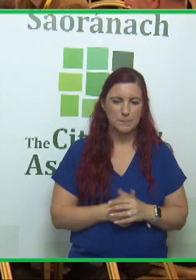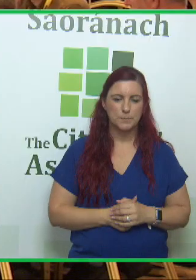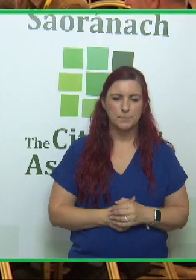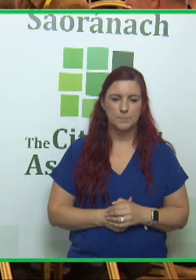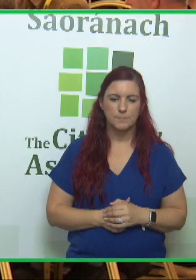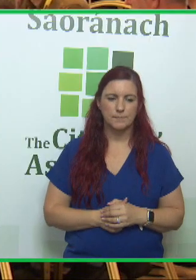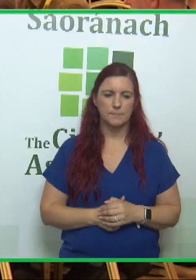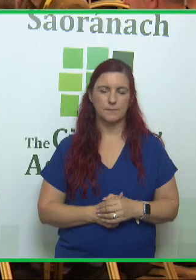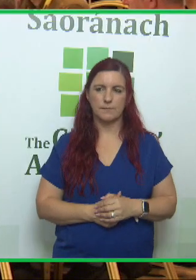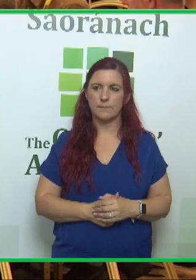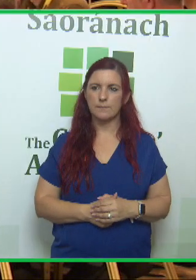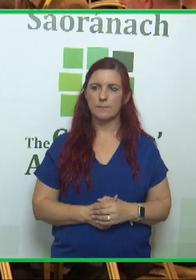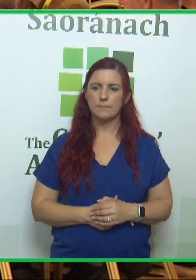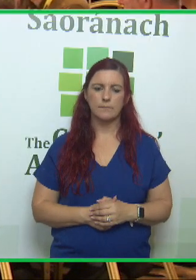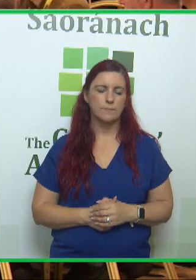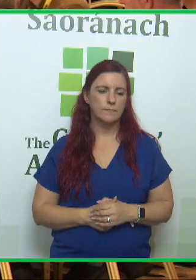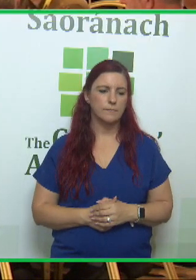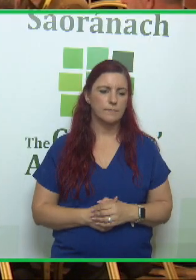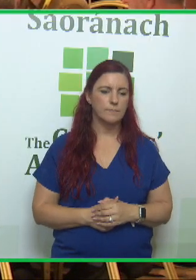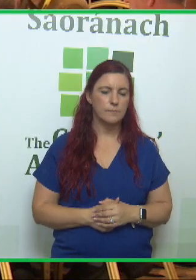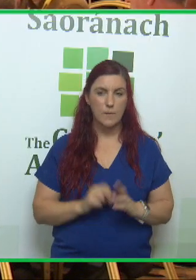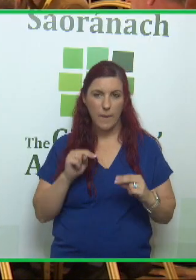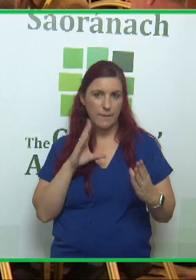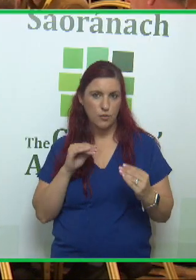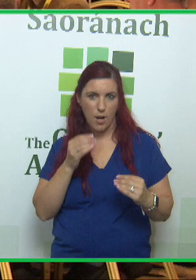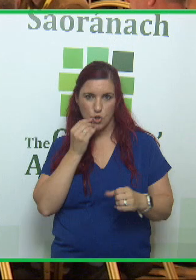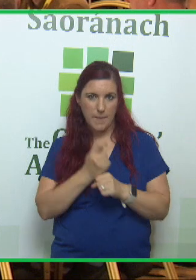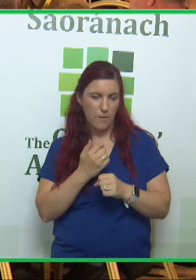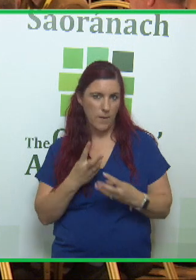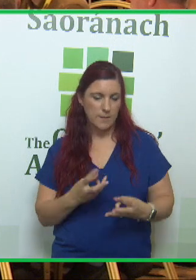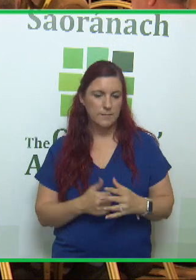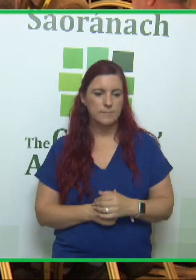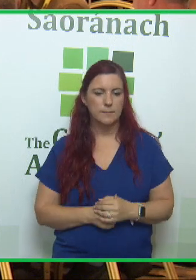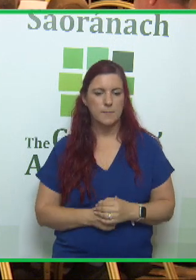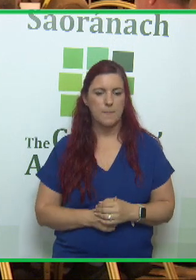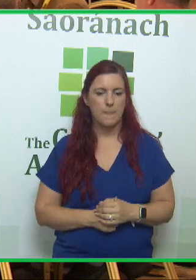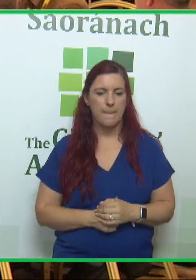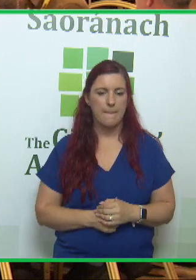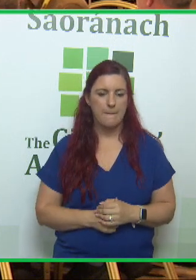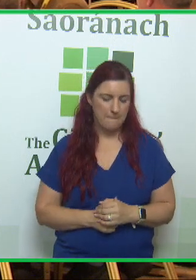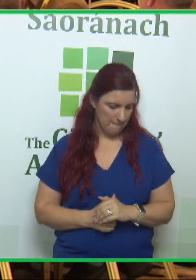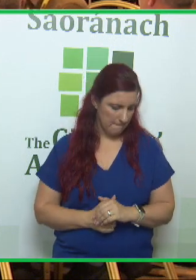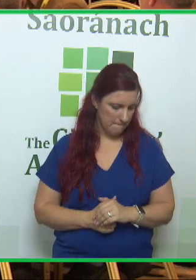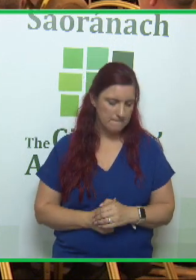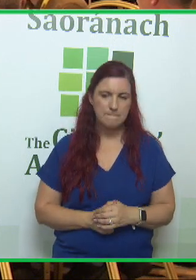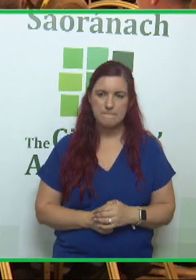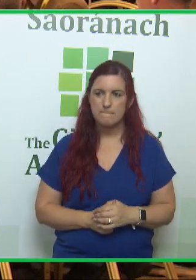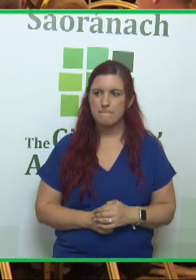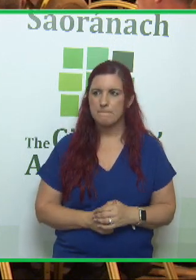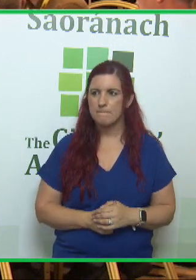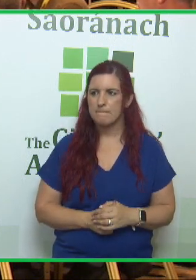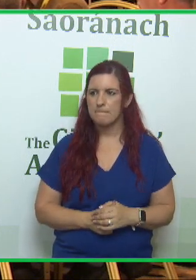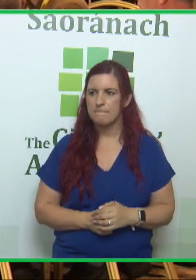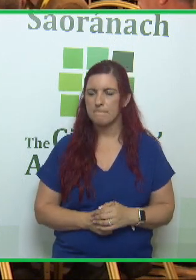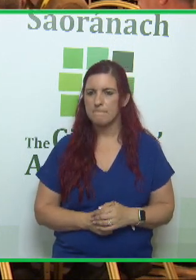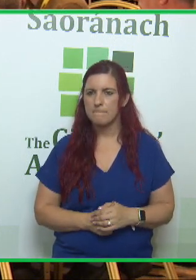well. I'm really just conscious. No, please do have a chat with Breed over lunch as well. I just want to get through them again, so panellists, please stick with me because we're eating into the deliberative